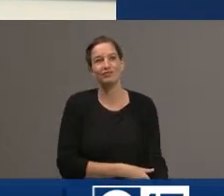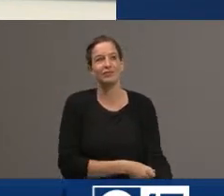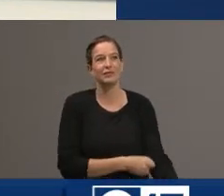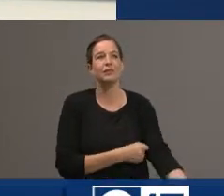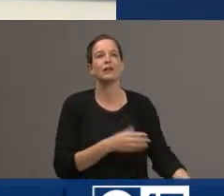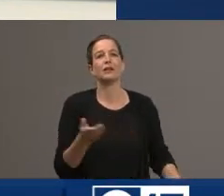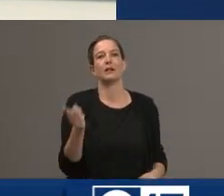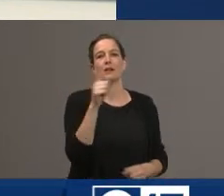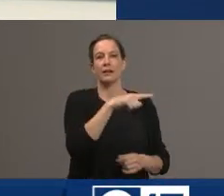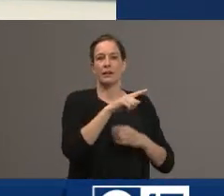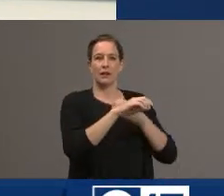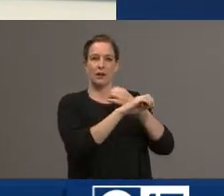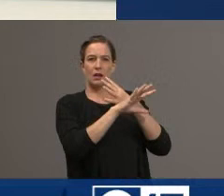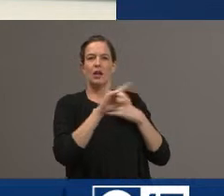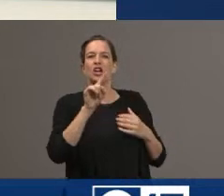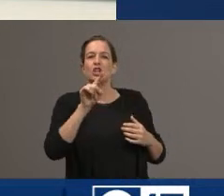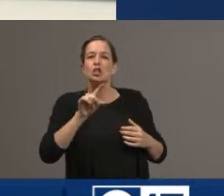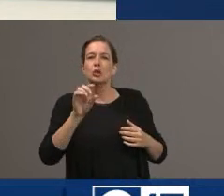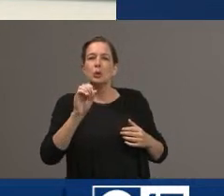News.